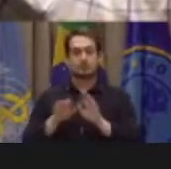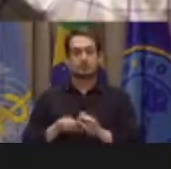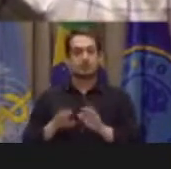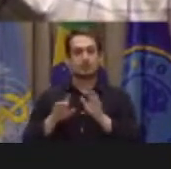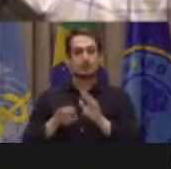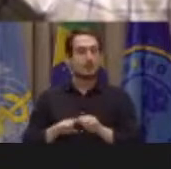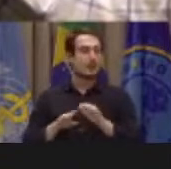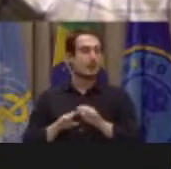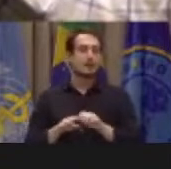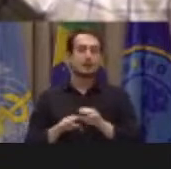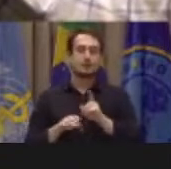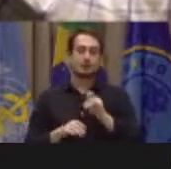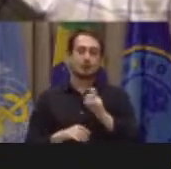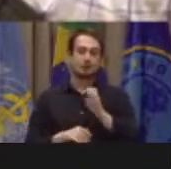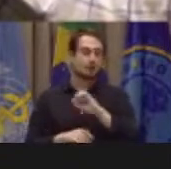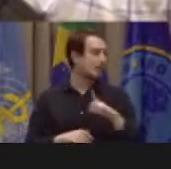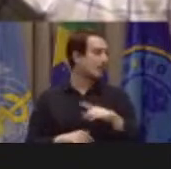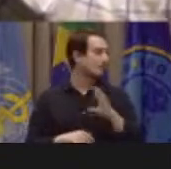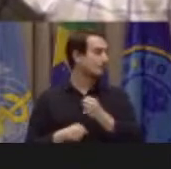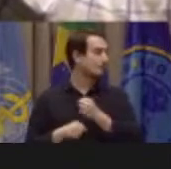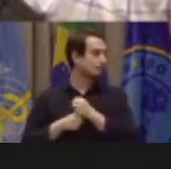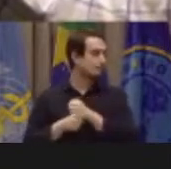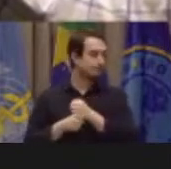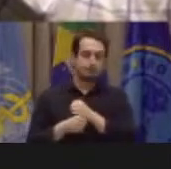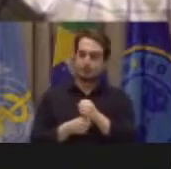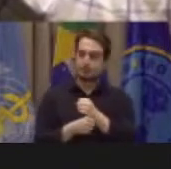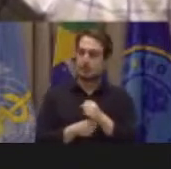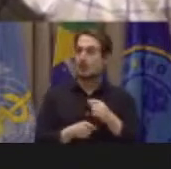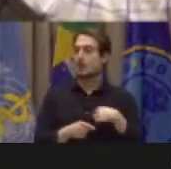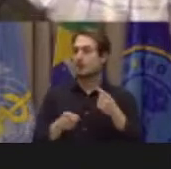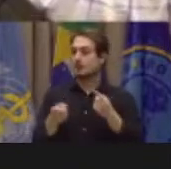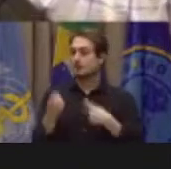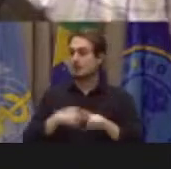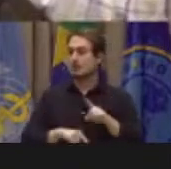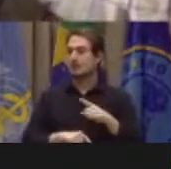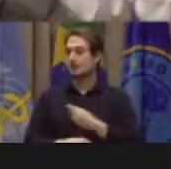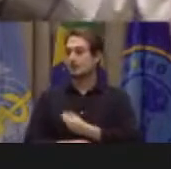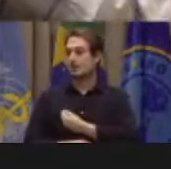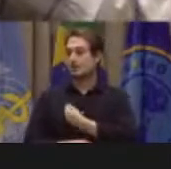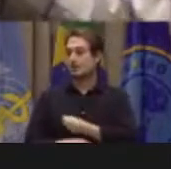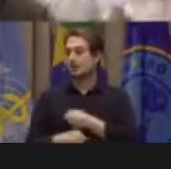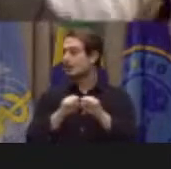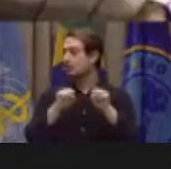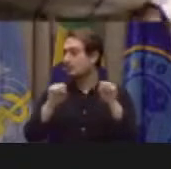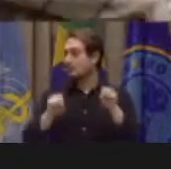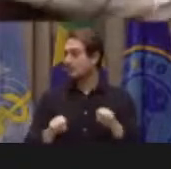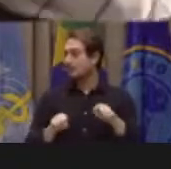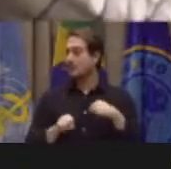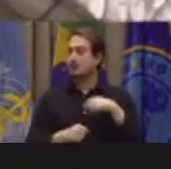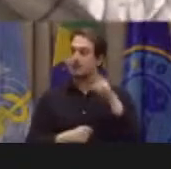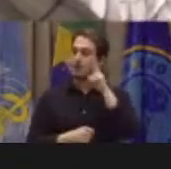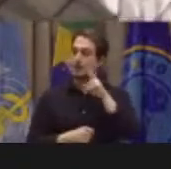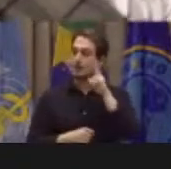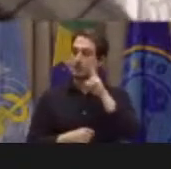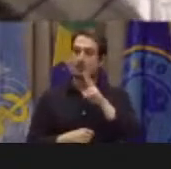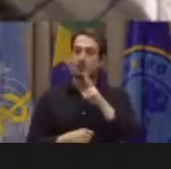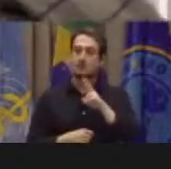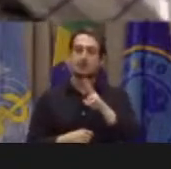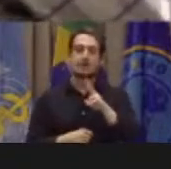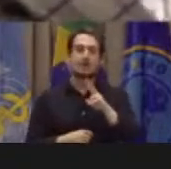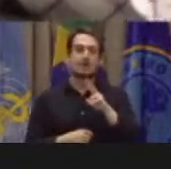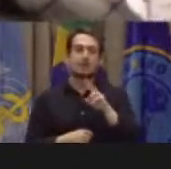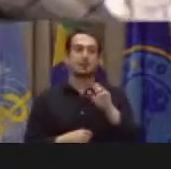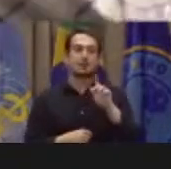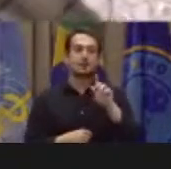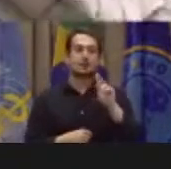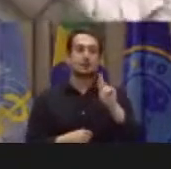chart question is something very recurrent for many years. It's a challenge we have when you talk about systems. I